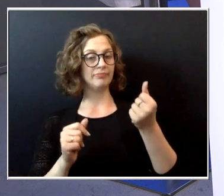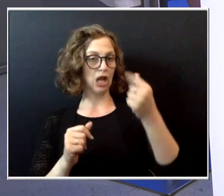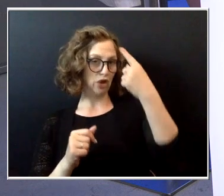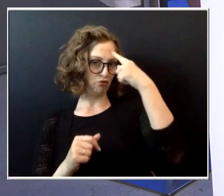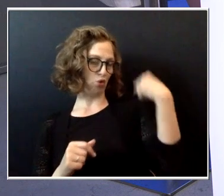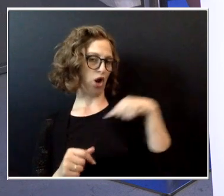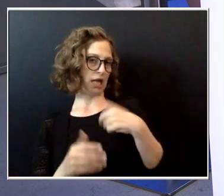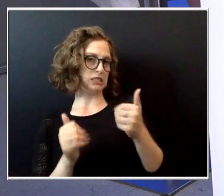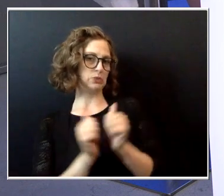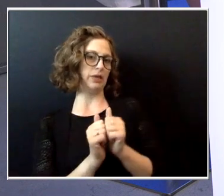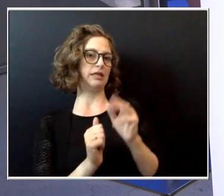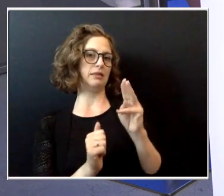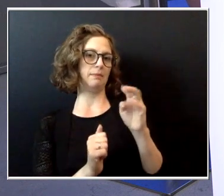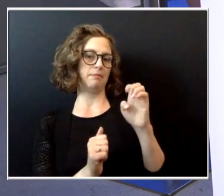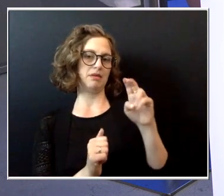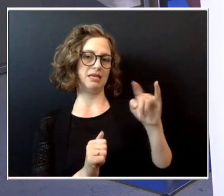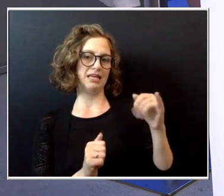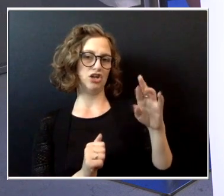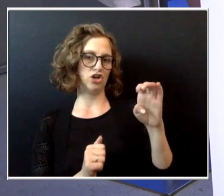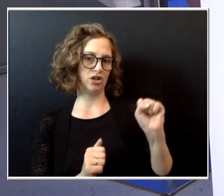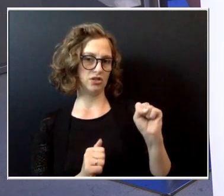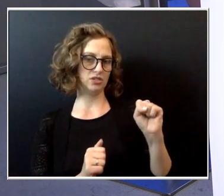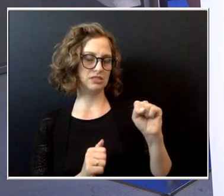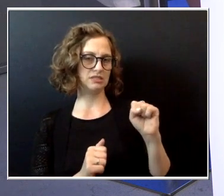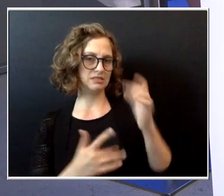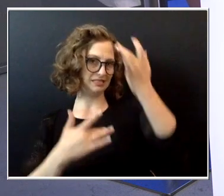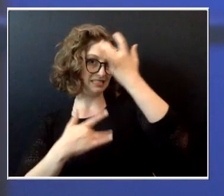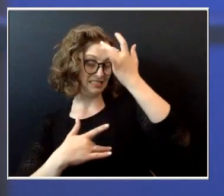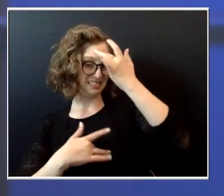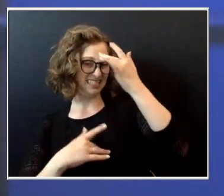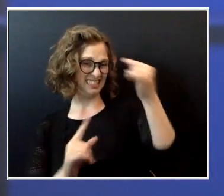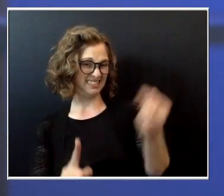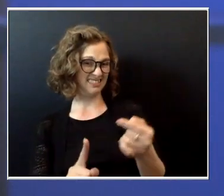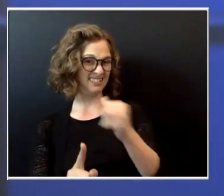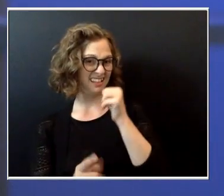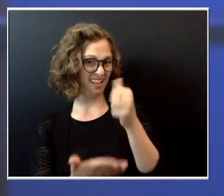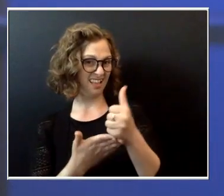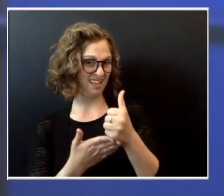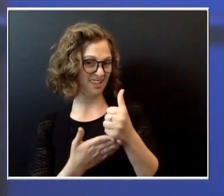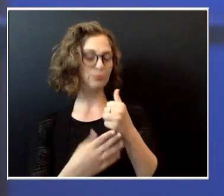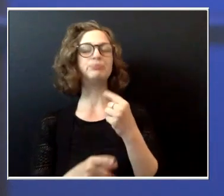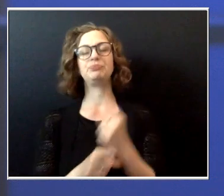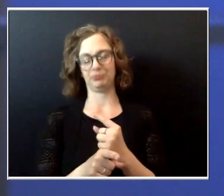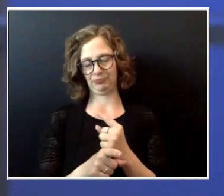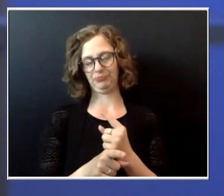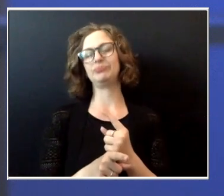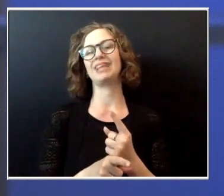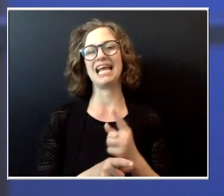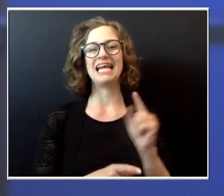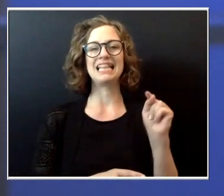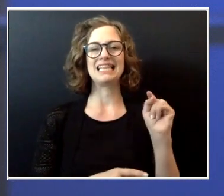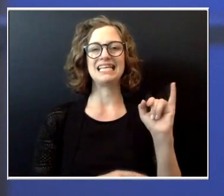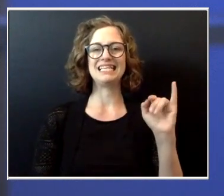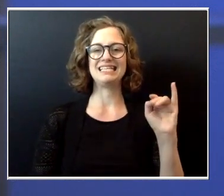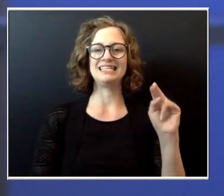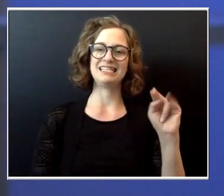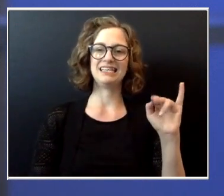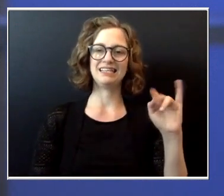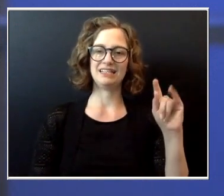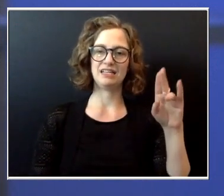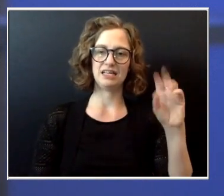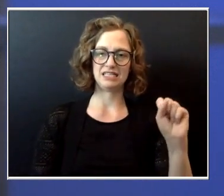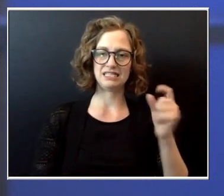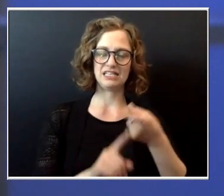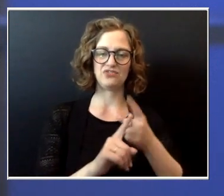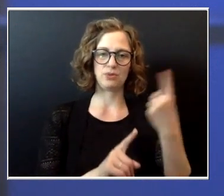difference then, because there's a different origin of the tinnitus. Different origin of the tinnitus. So Meniere's is a problem with balancing salt